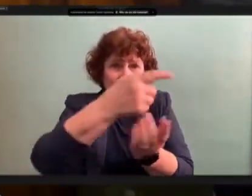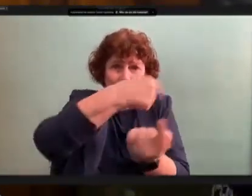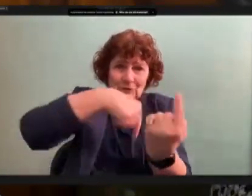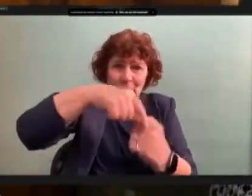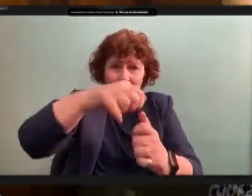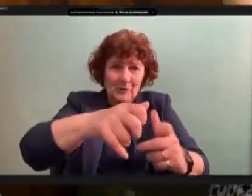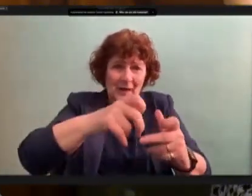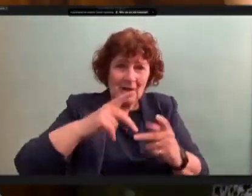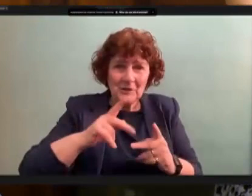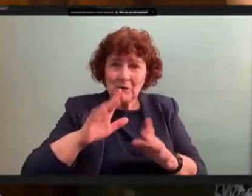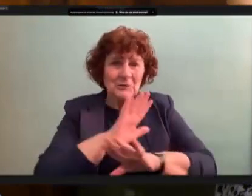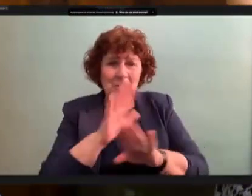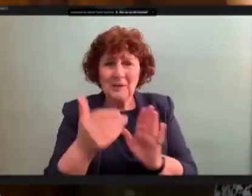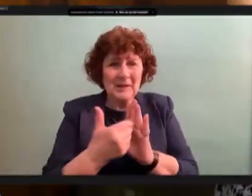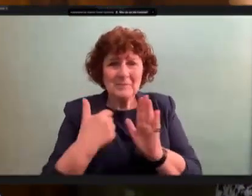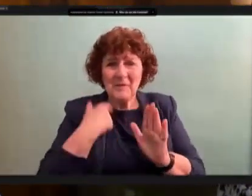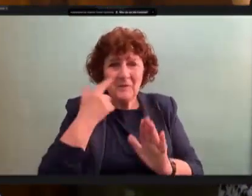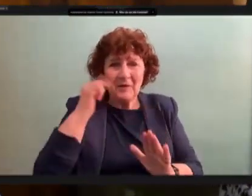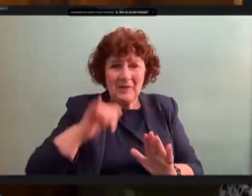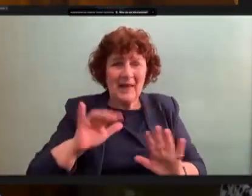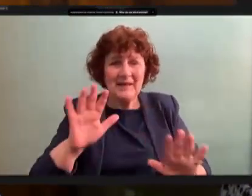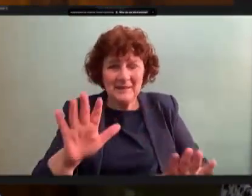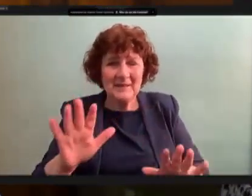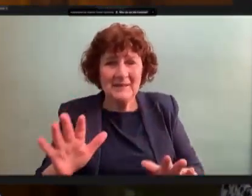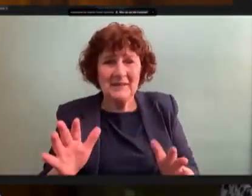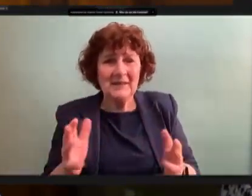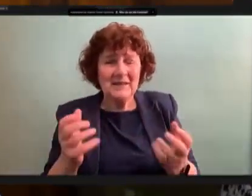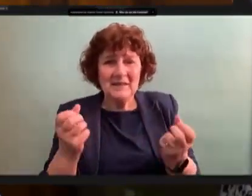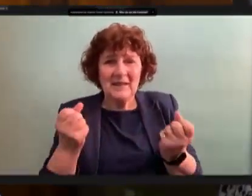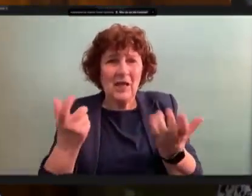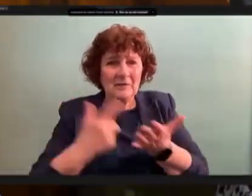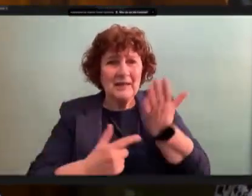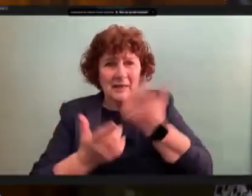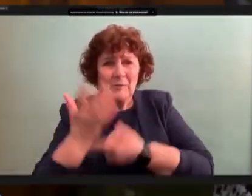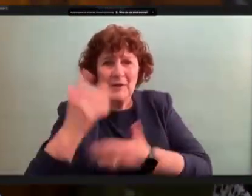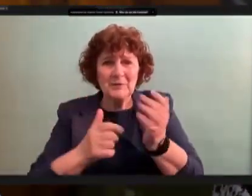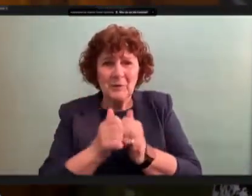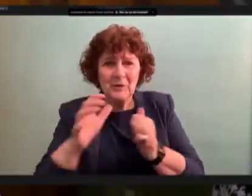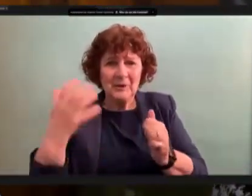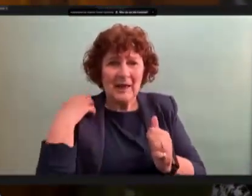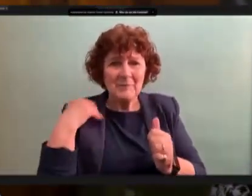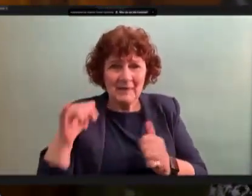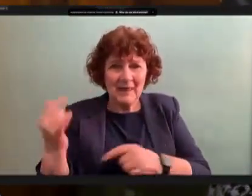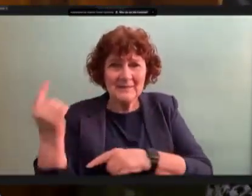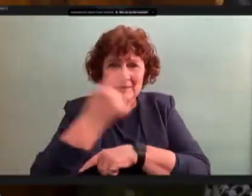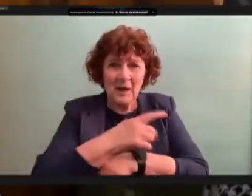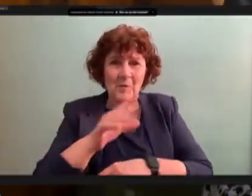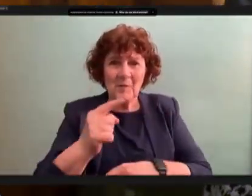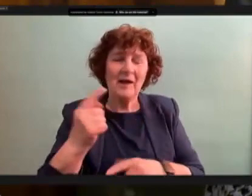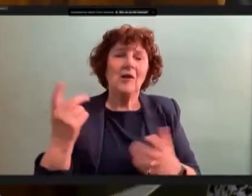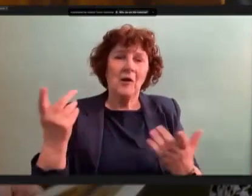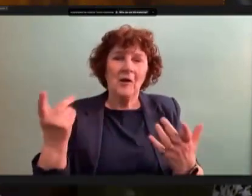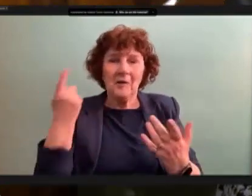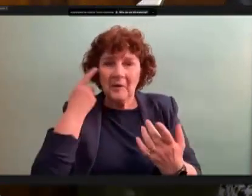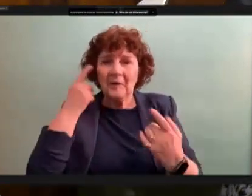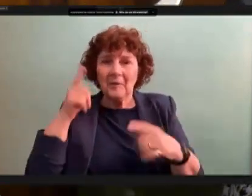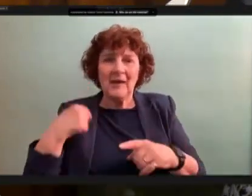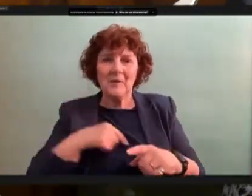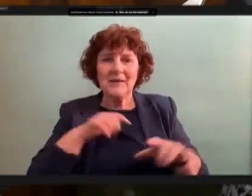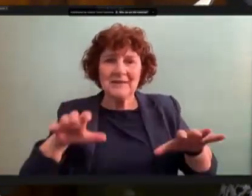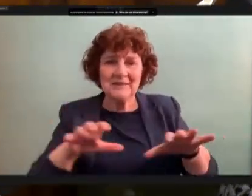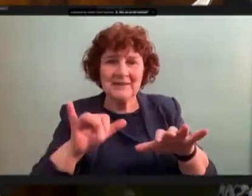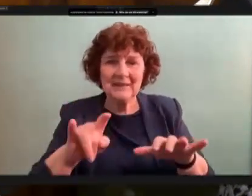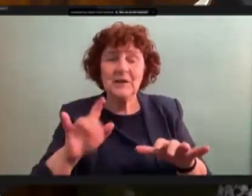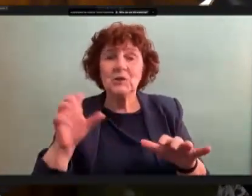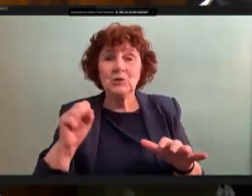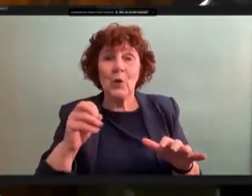doesn't. I know. Long chat and a lot of deliberation with your captain that day, but we got the job done. So whereas